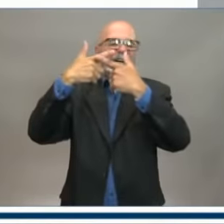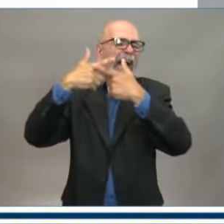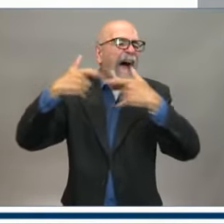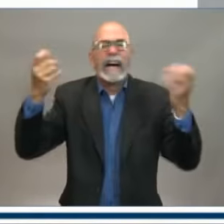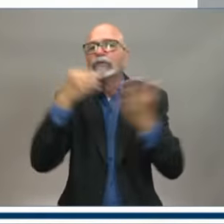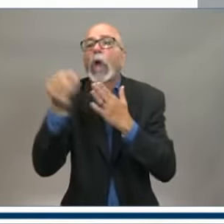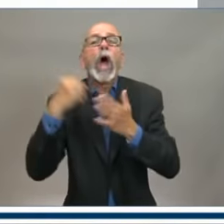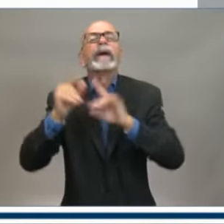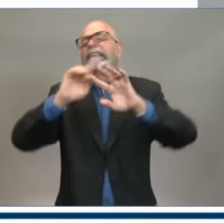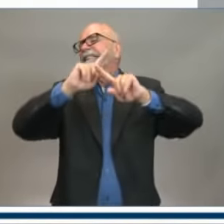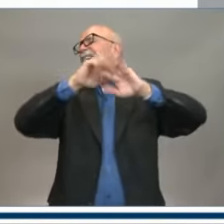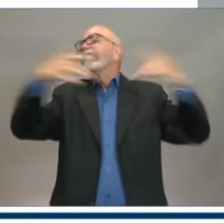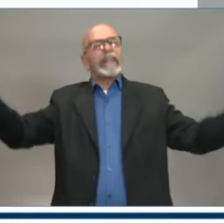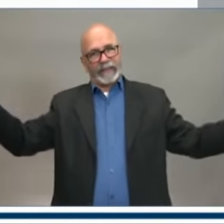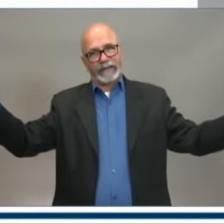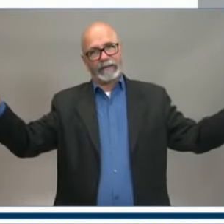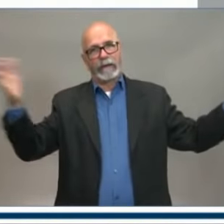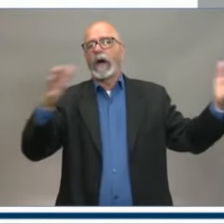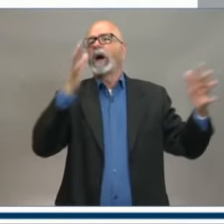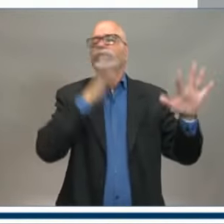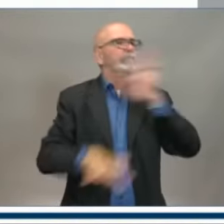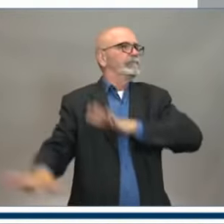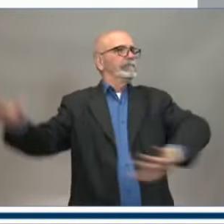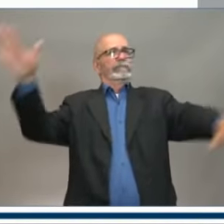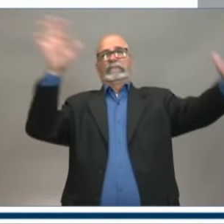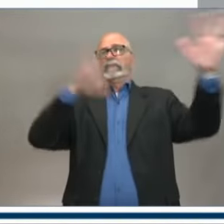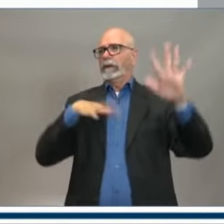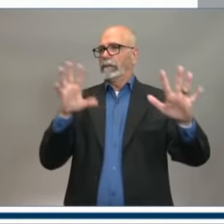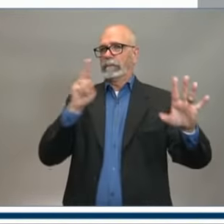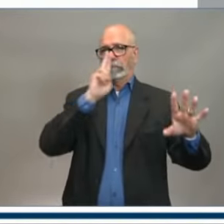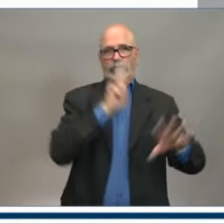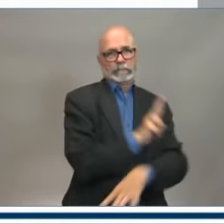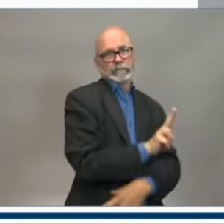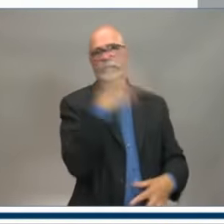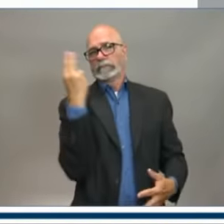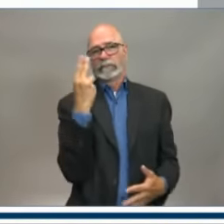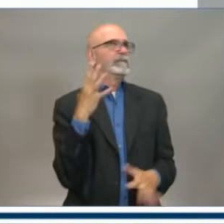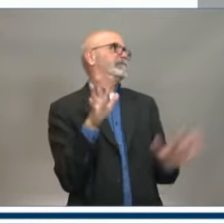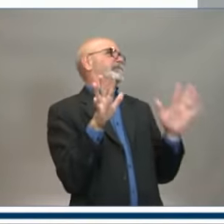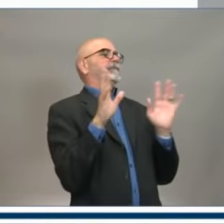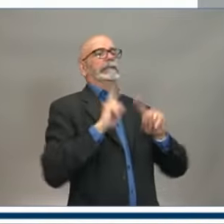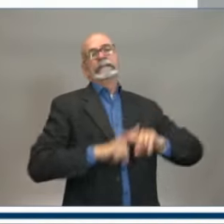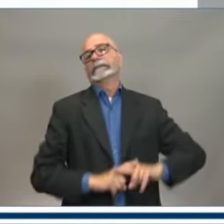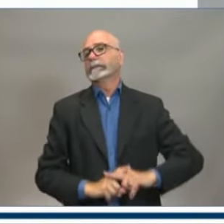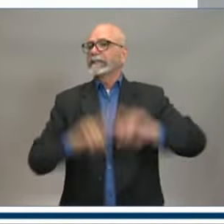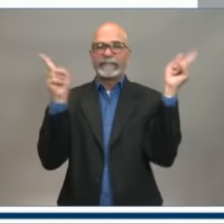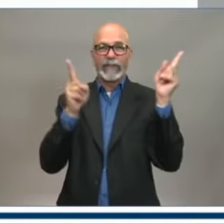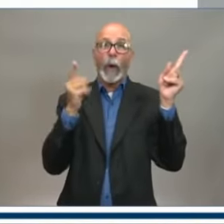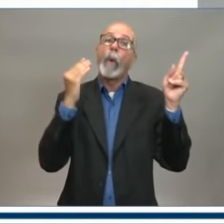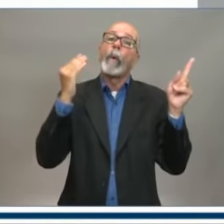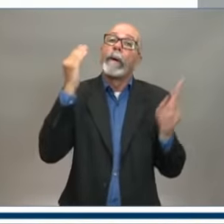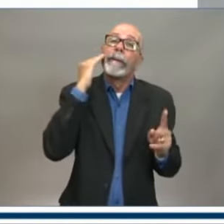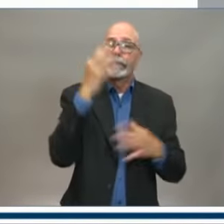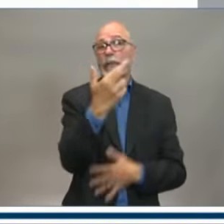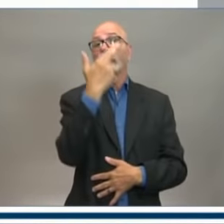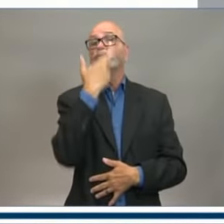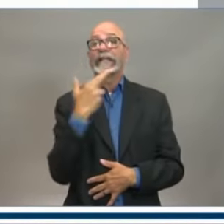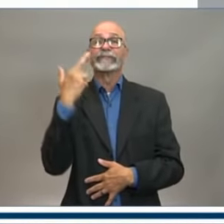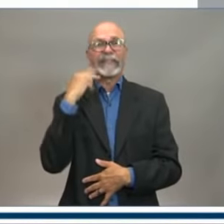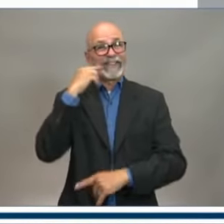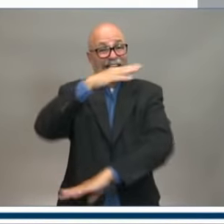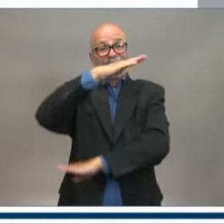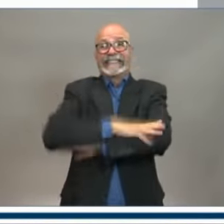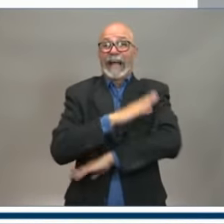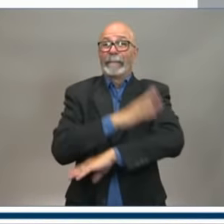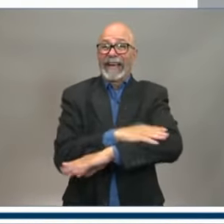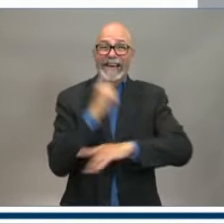your experience will look different. Certainly in restaurants, we know that you can expect tables will be further apart so they can maintain